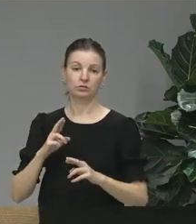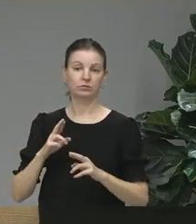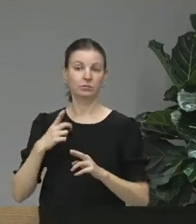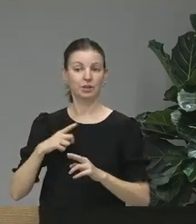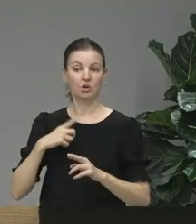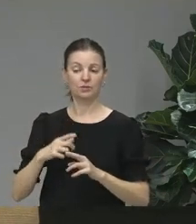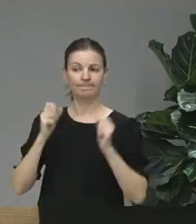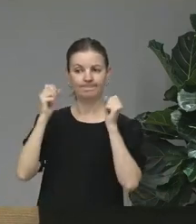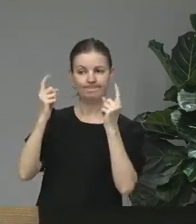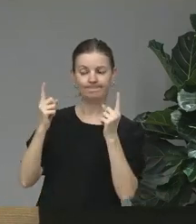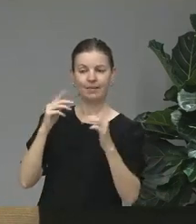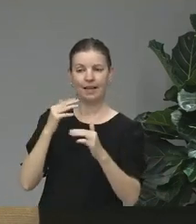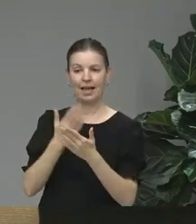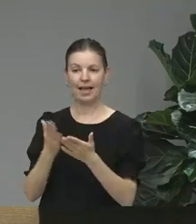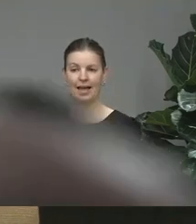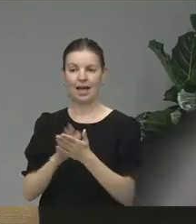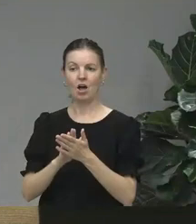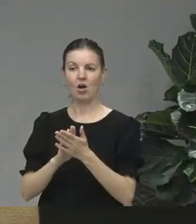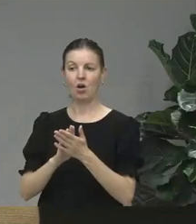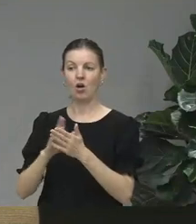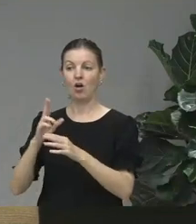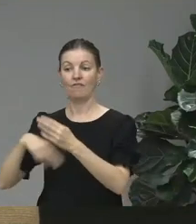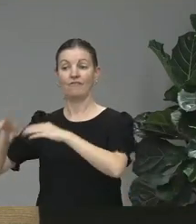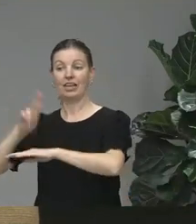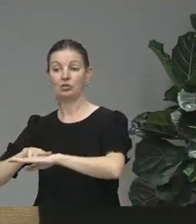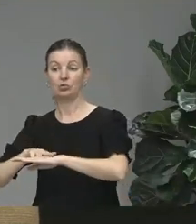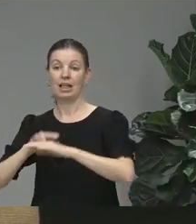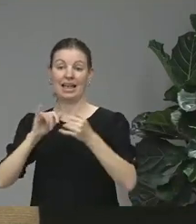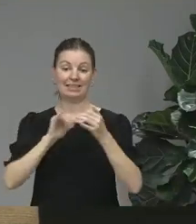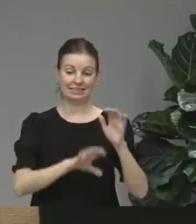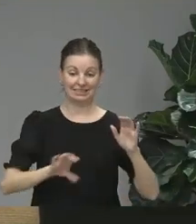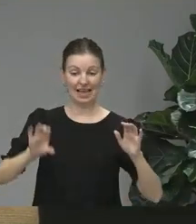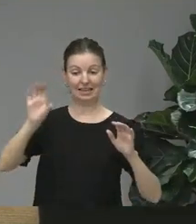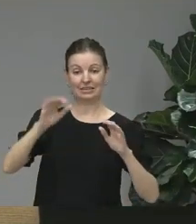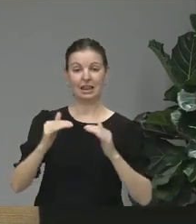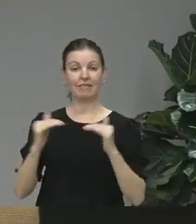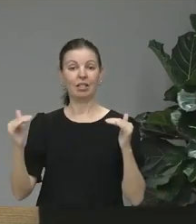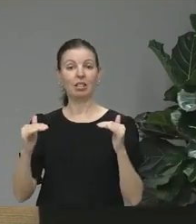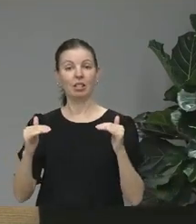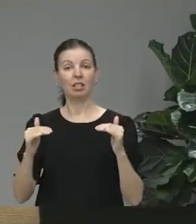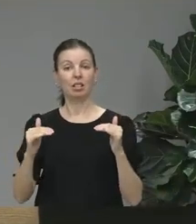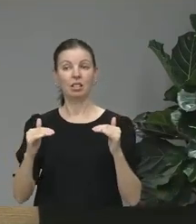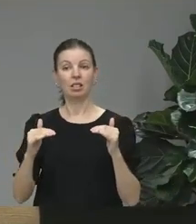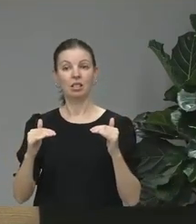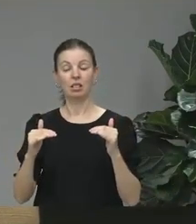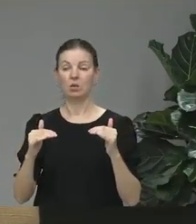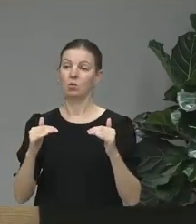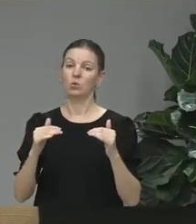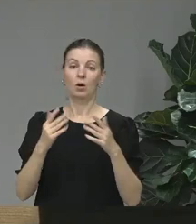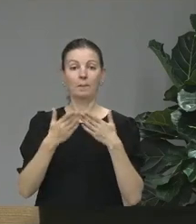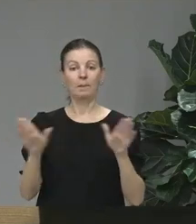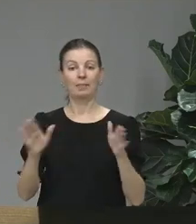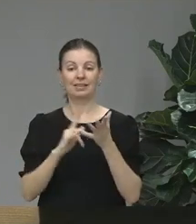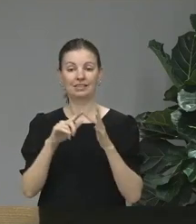public administration at the federal and state level has been completely hollowed out. Public servants